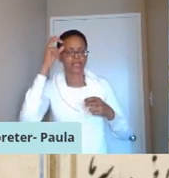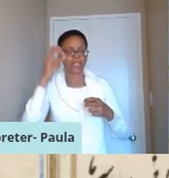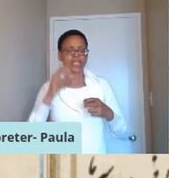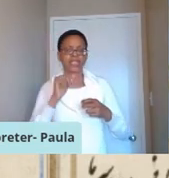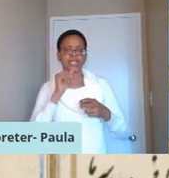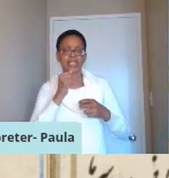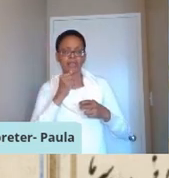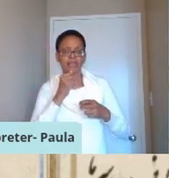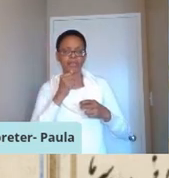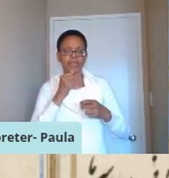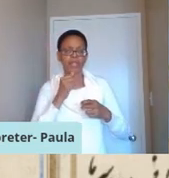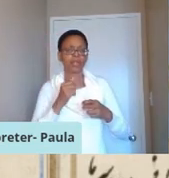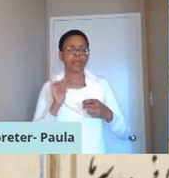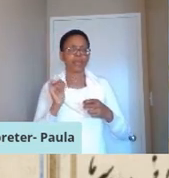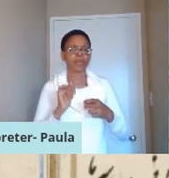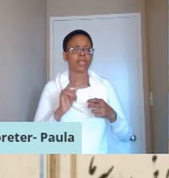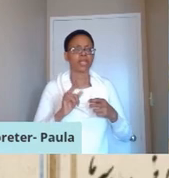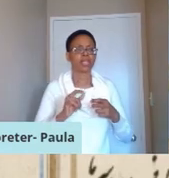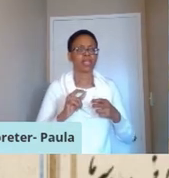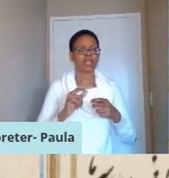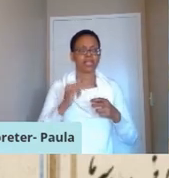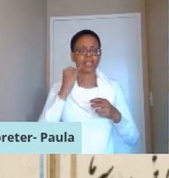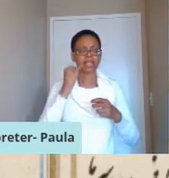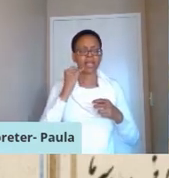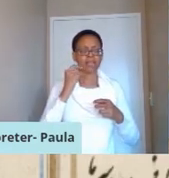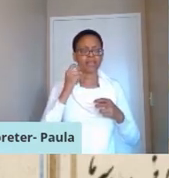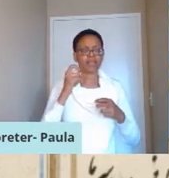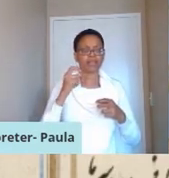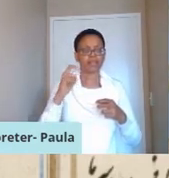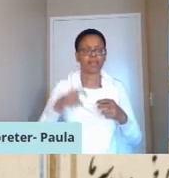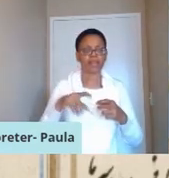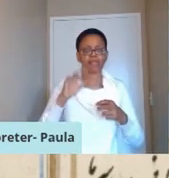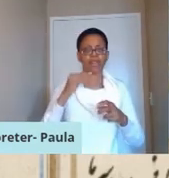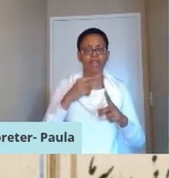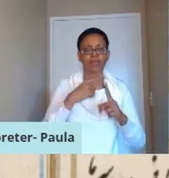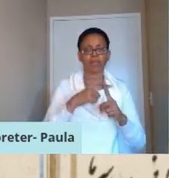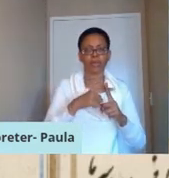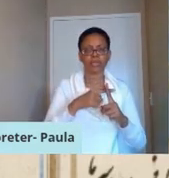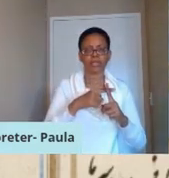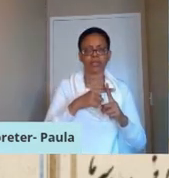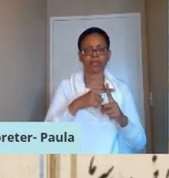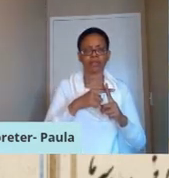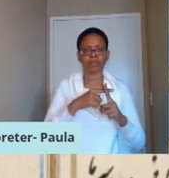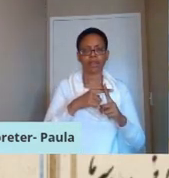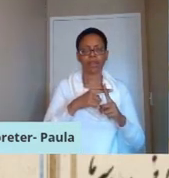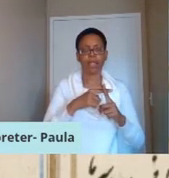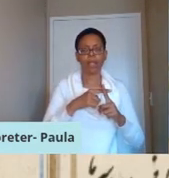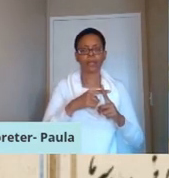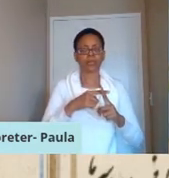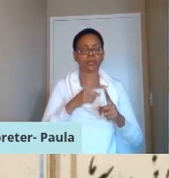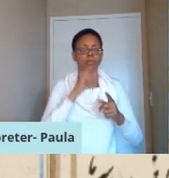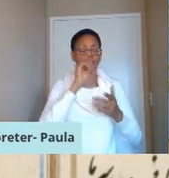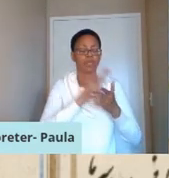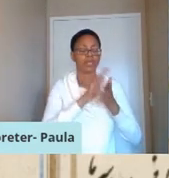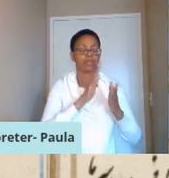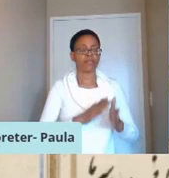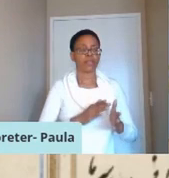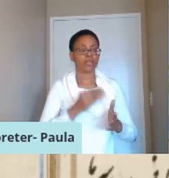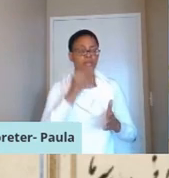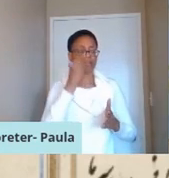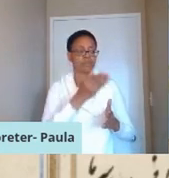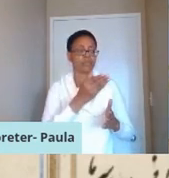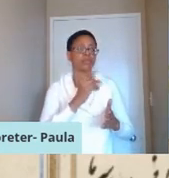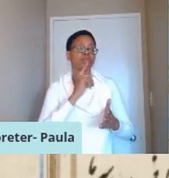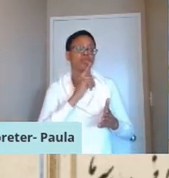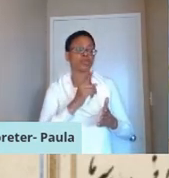spiritual lesson in every suffering by informing a believer that he or she might be